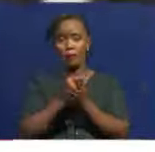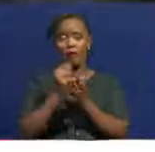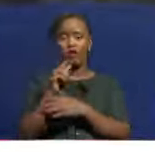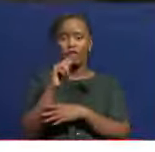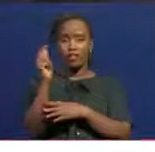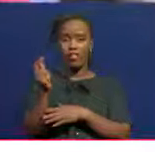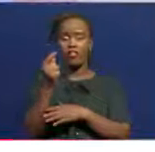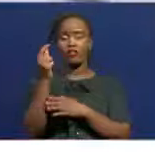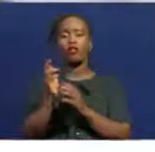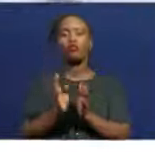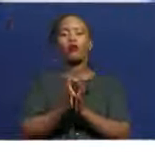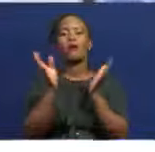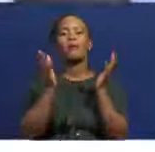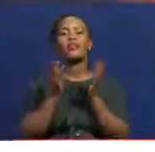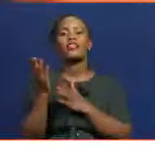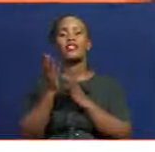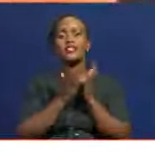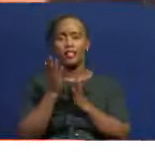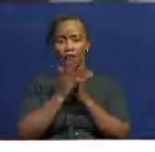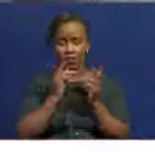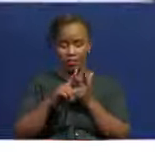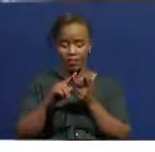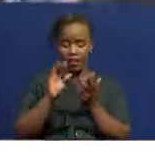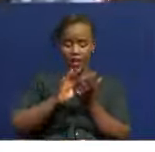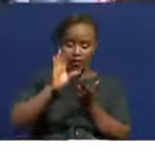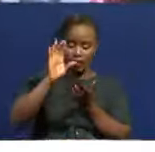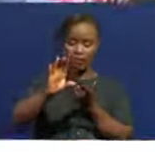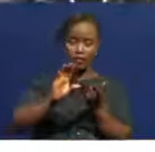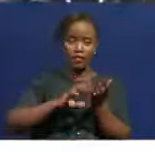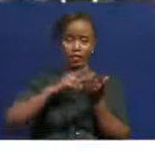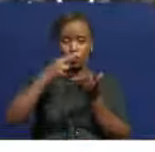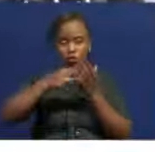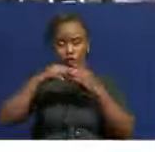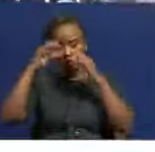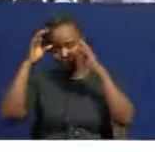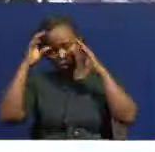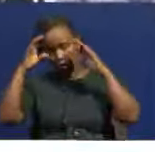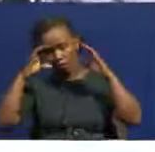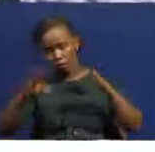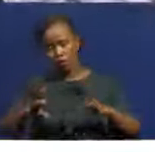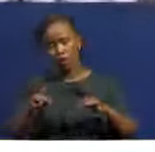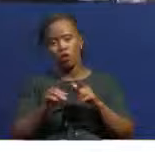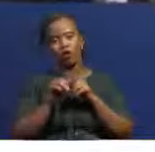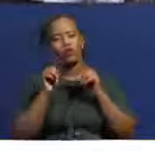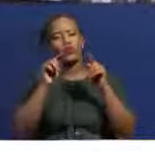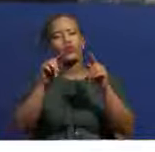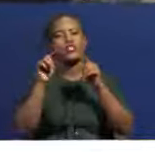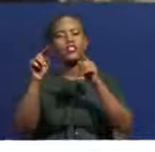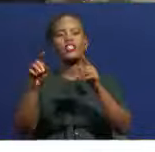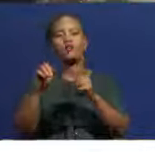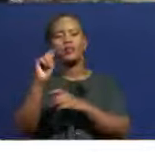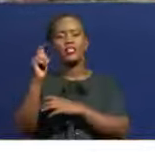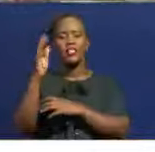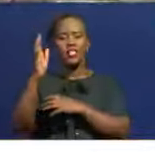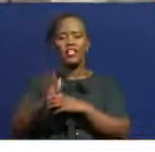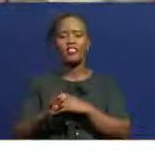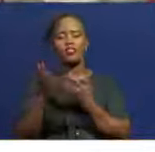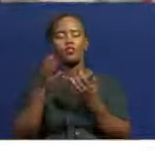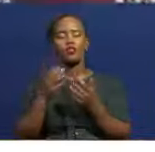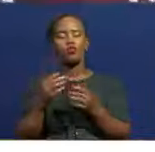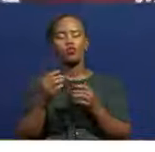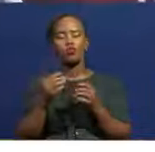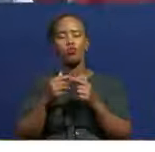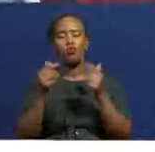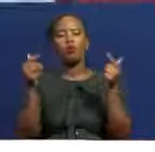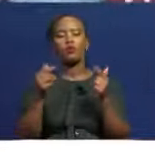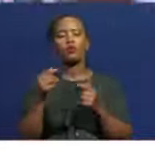public service, allocation of resources to devolved units, and incitement of a section of Kenyans to disobey lawful directives